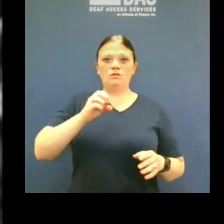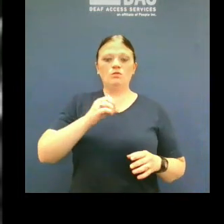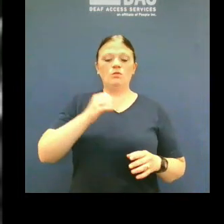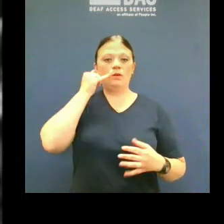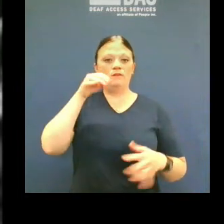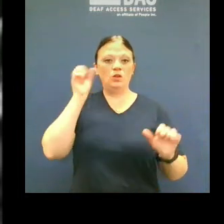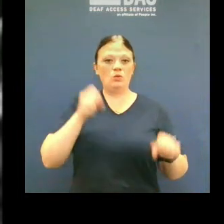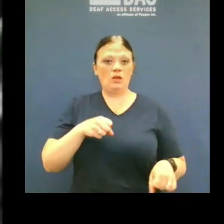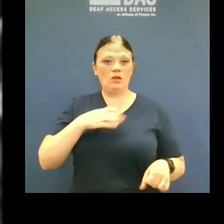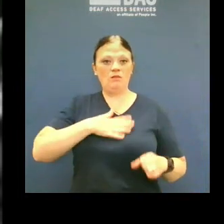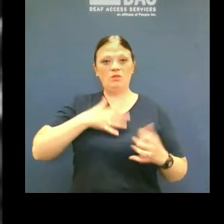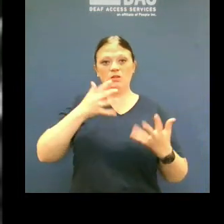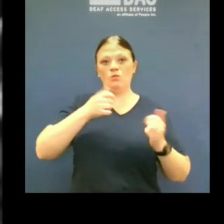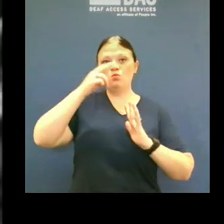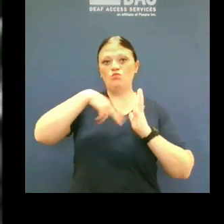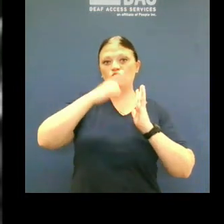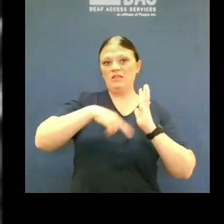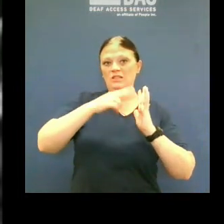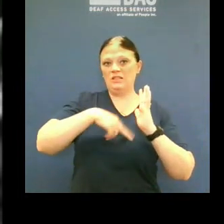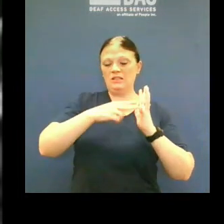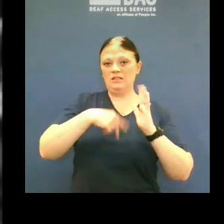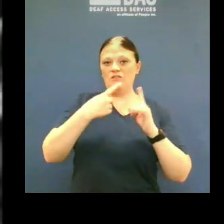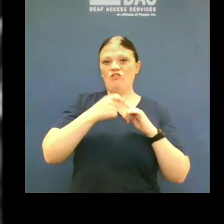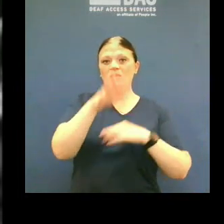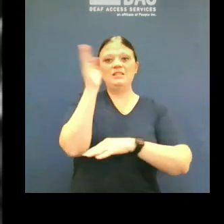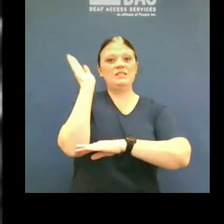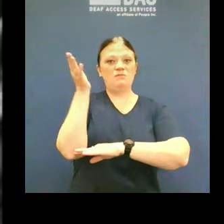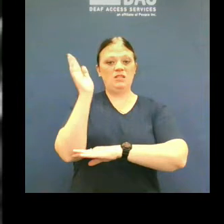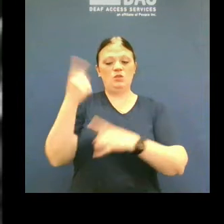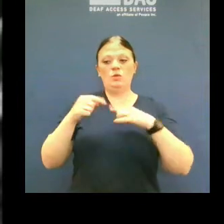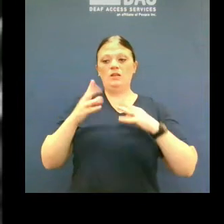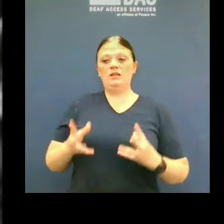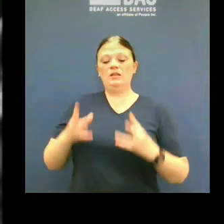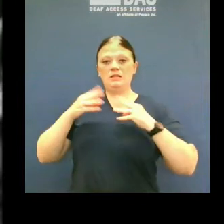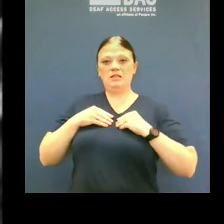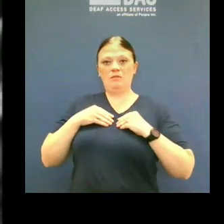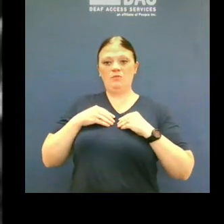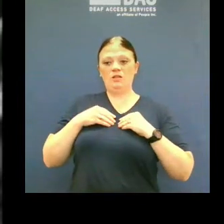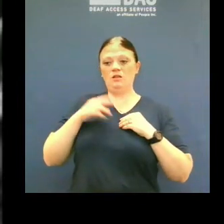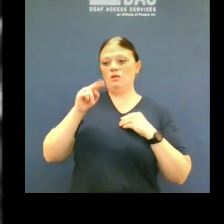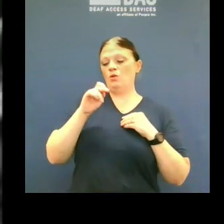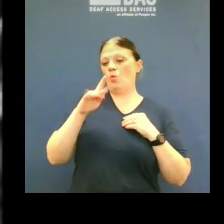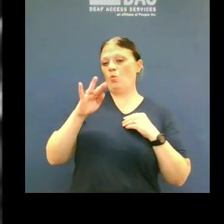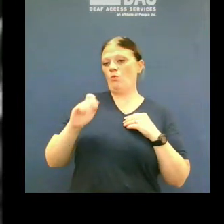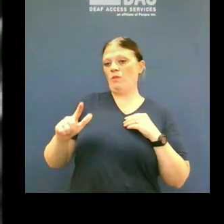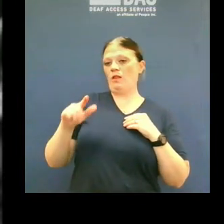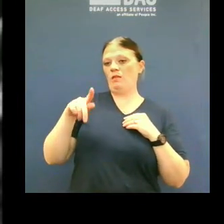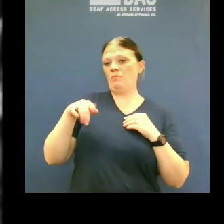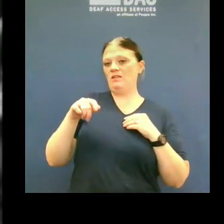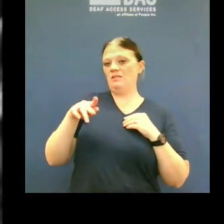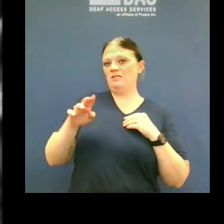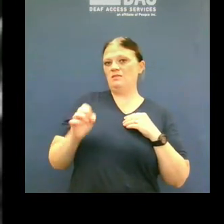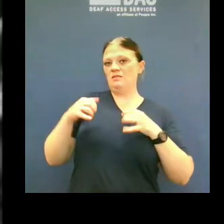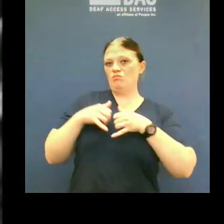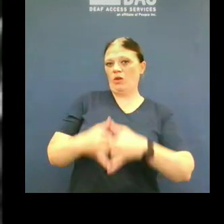may, I'd like to read you a passage from his speech when he accepted the Nobel Peace Prize in 1964.